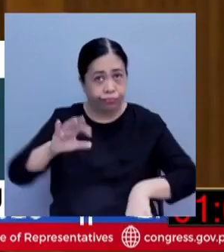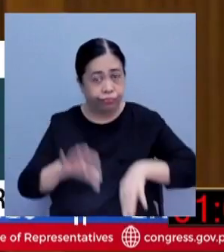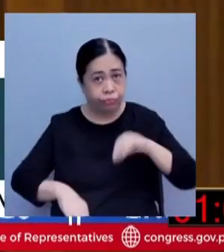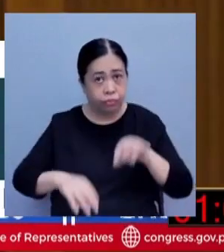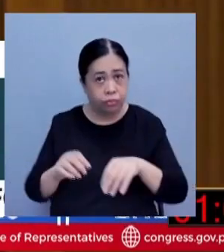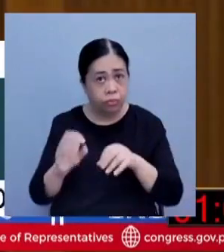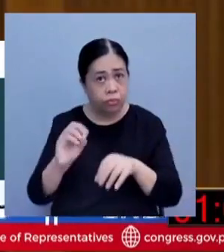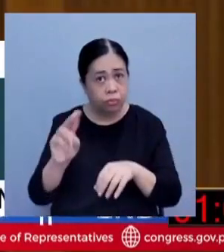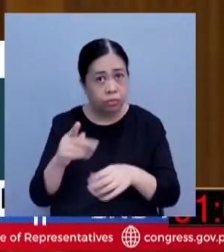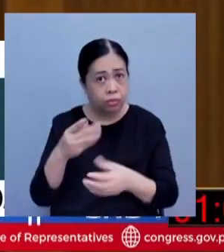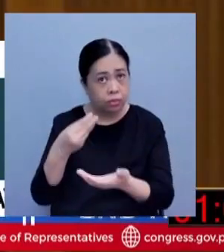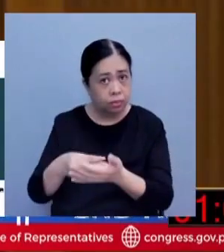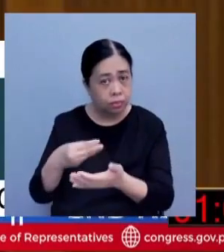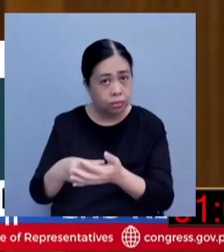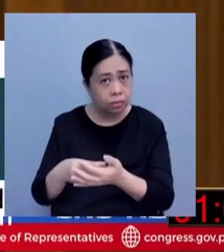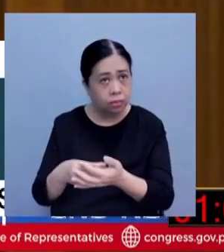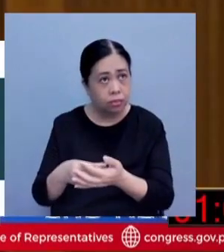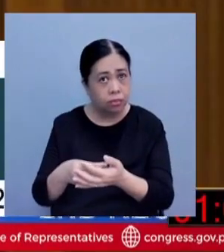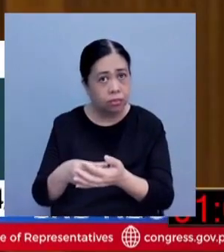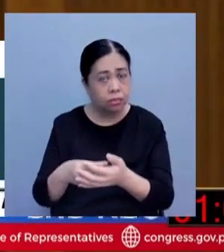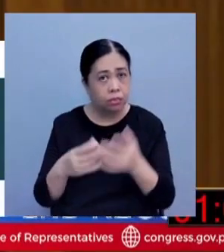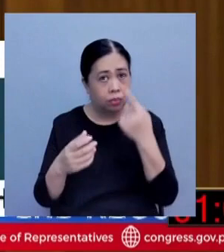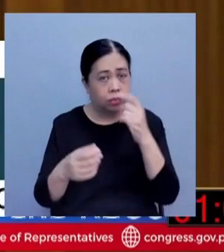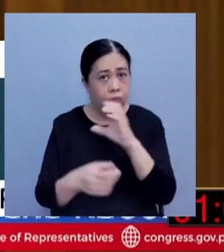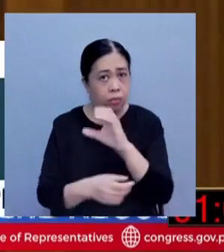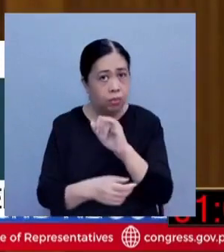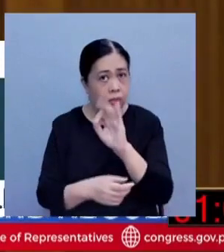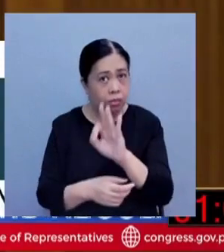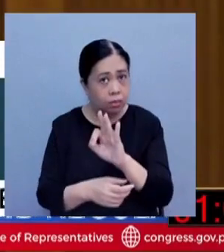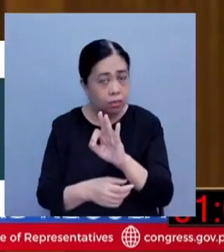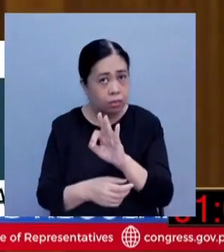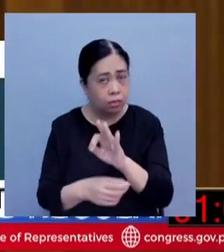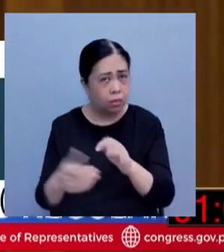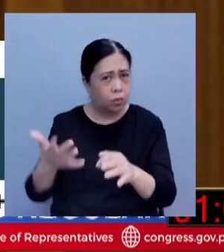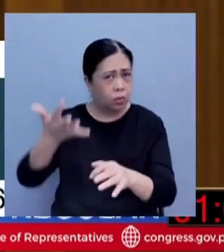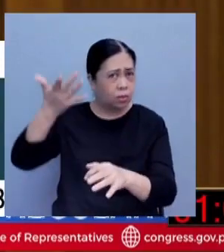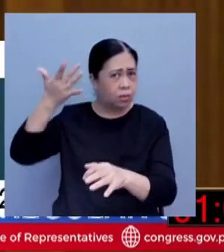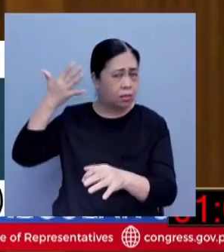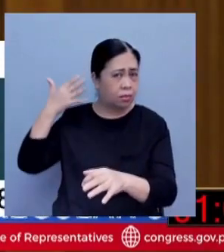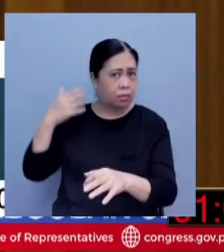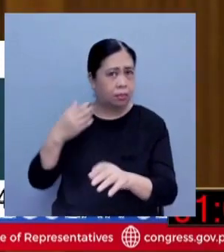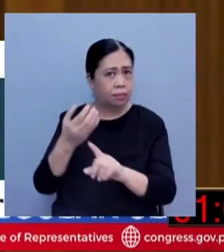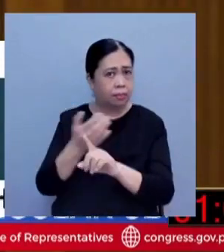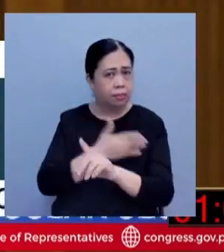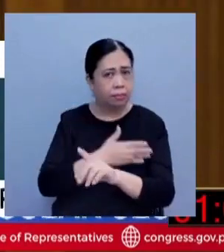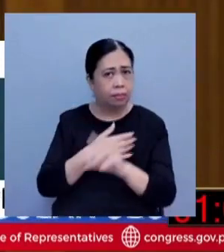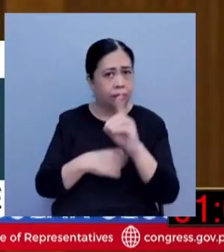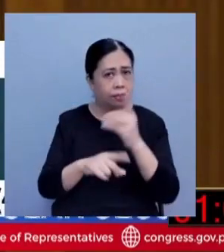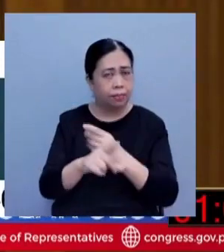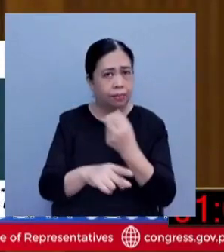ng pera para sa confidential fund way before December 13 o yung